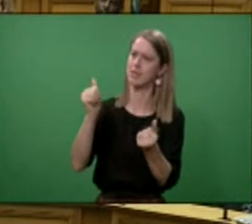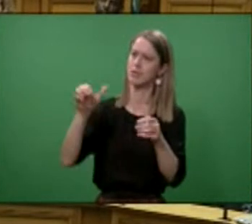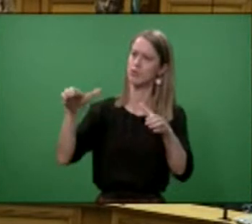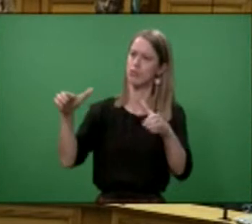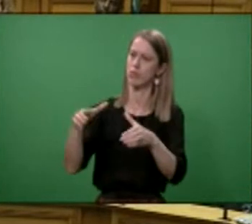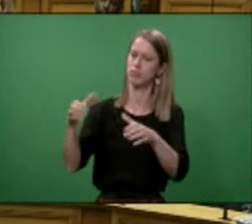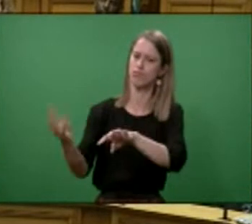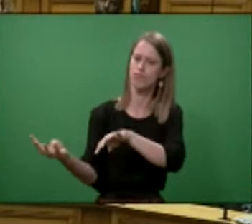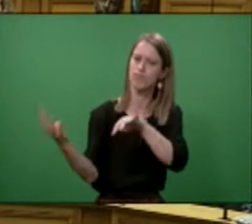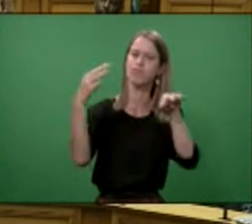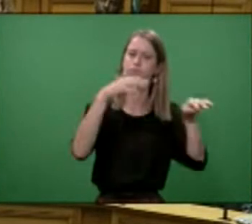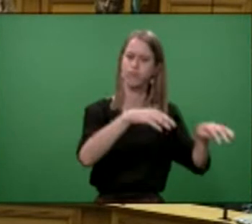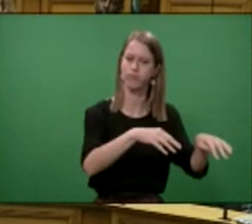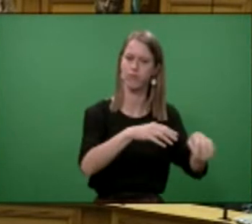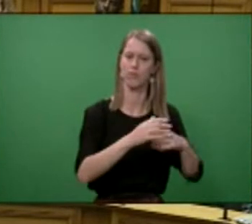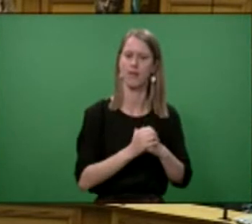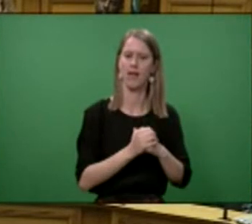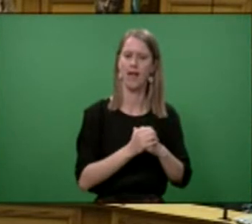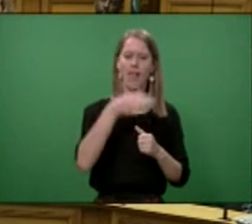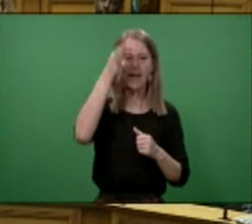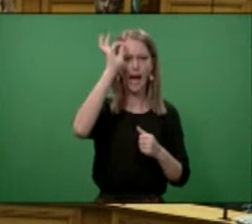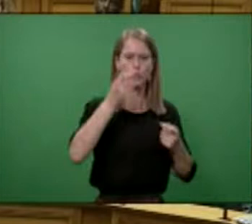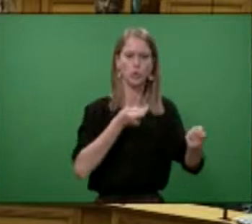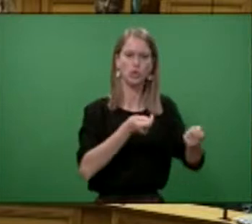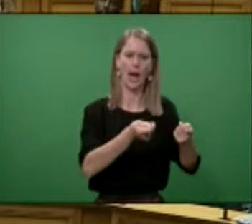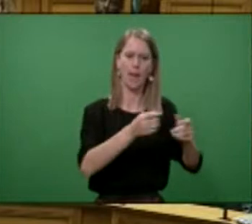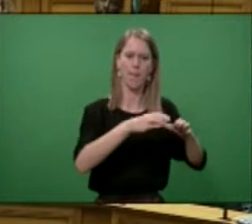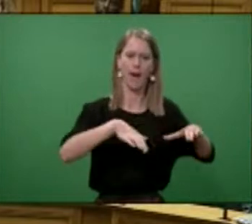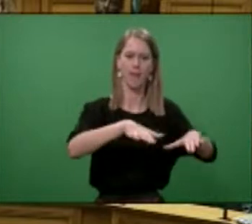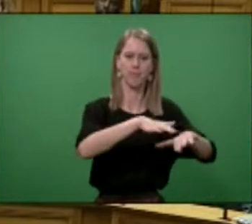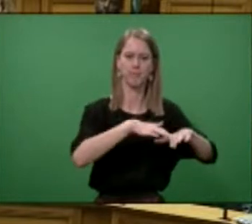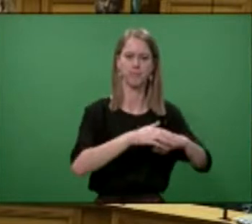Honourable House in the Council Chamber.